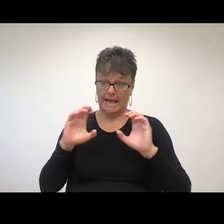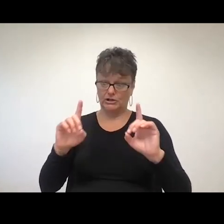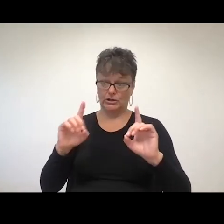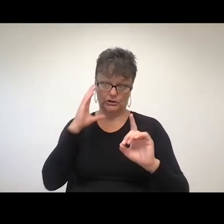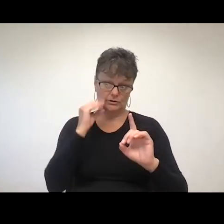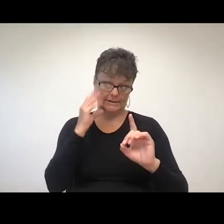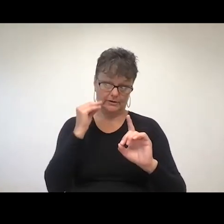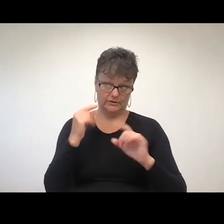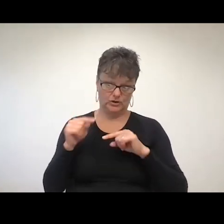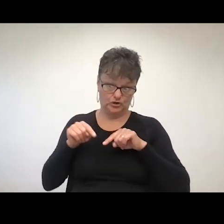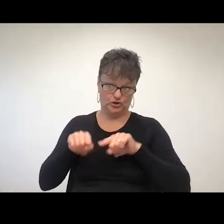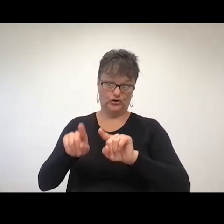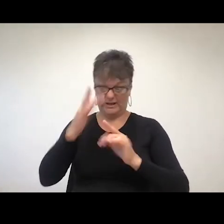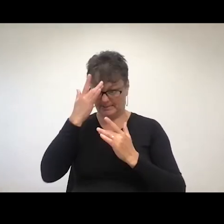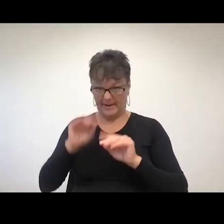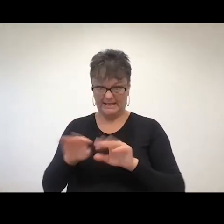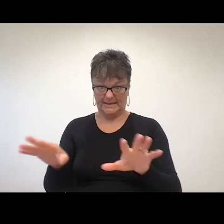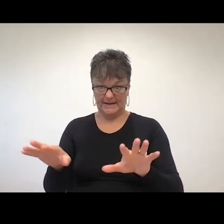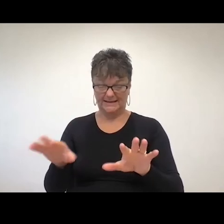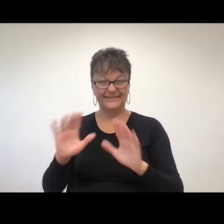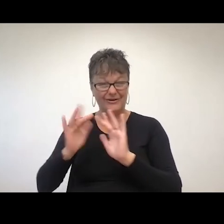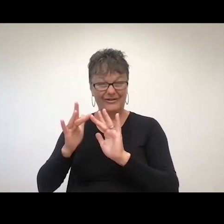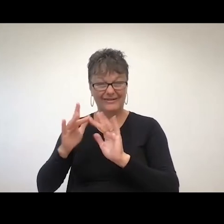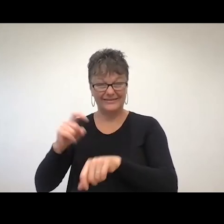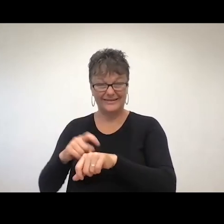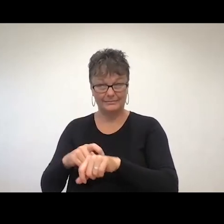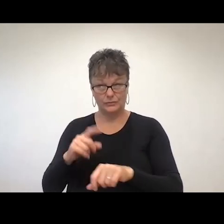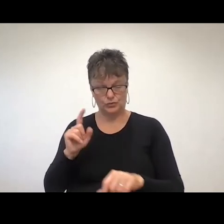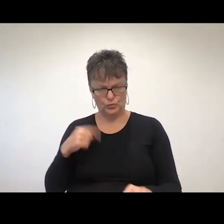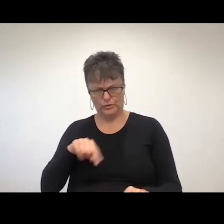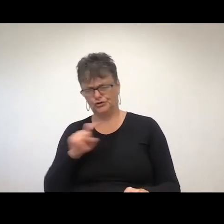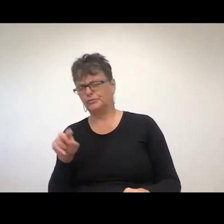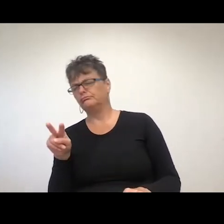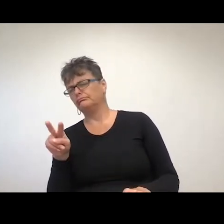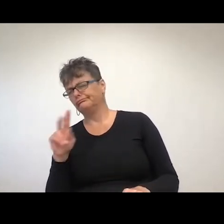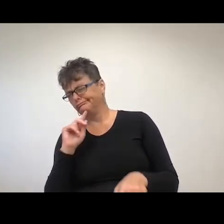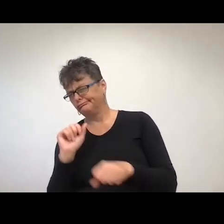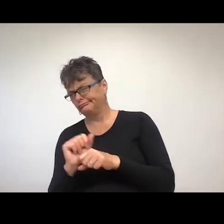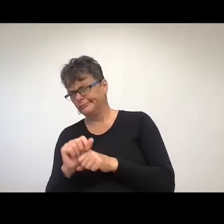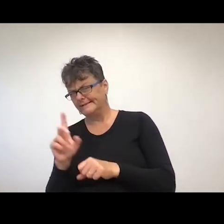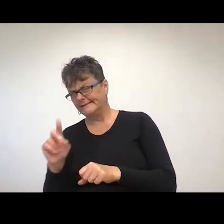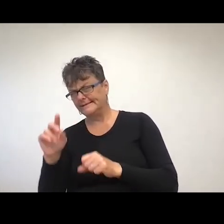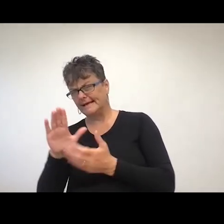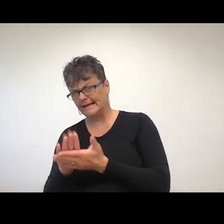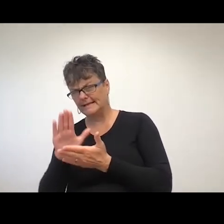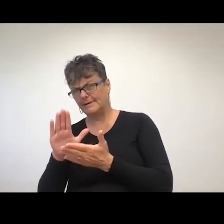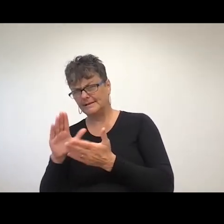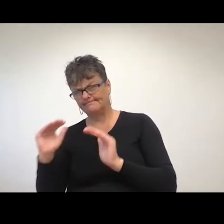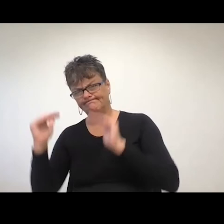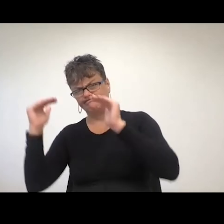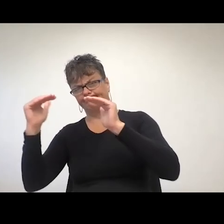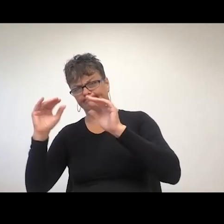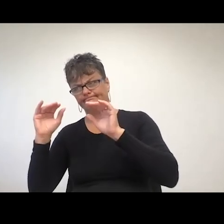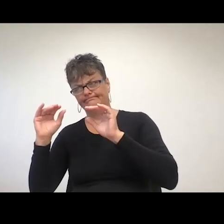in during the pandemic, especially during the fully online times. But it's not a new problem that students come to